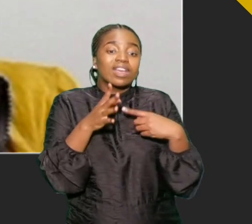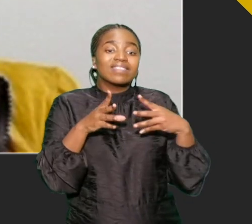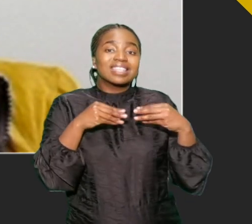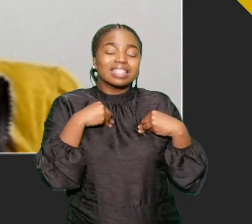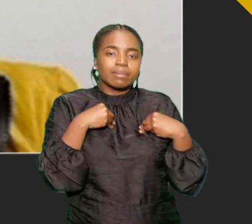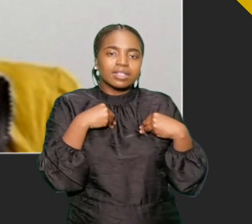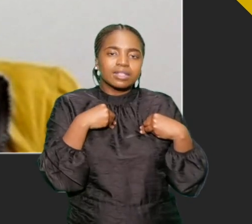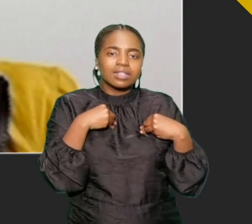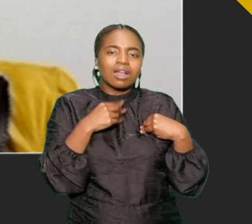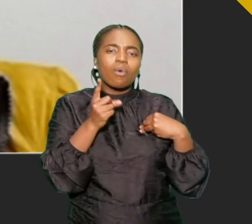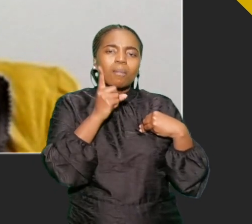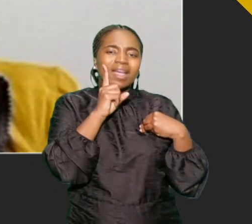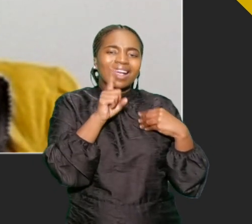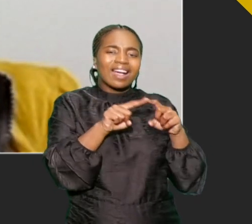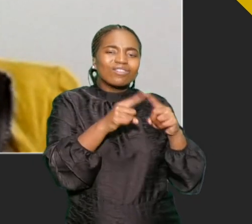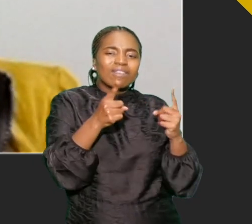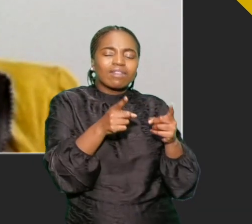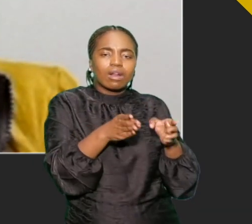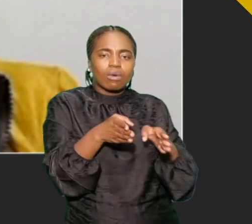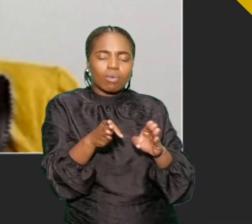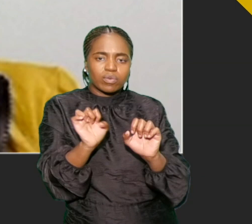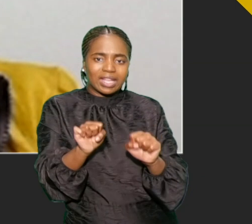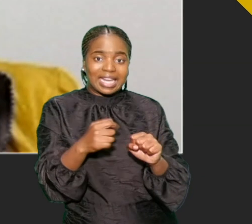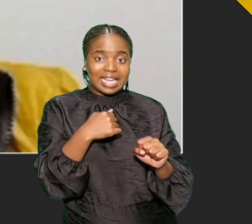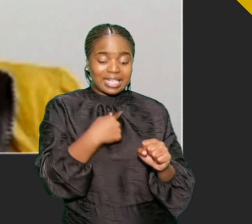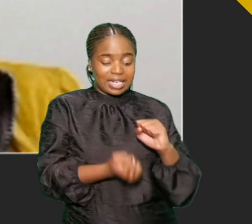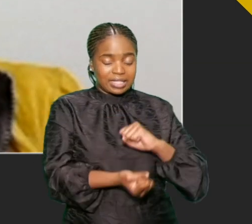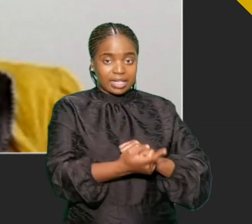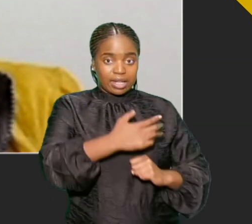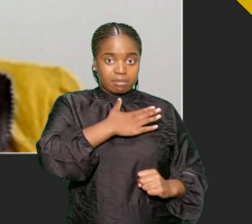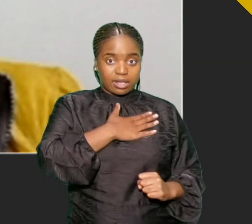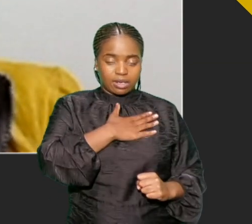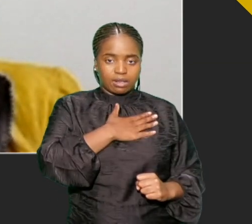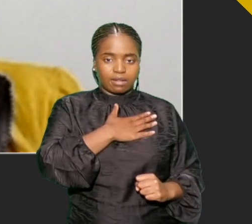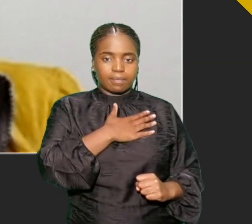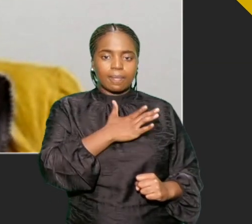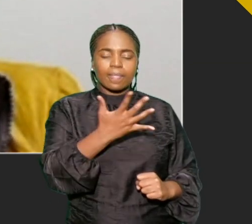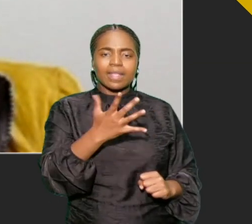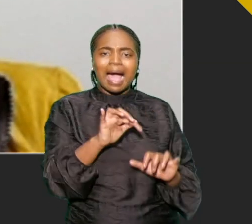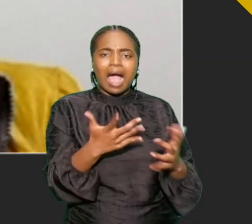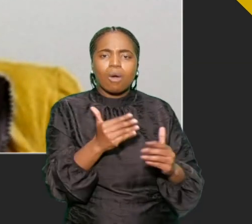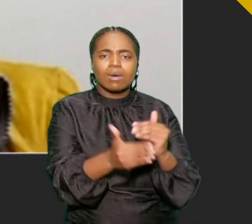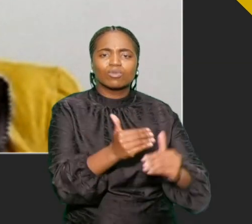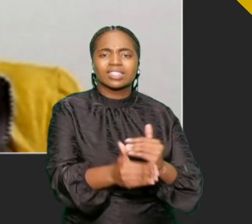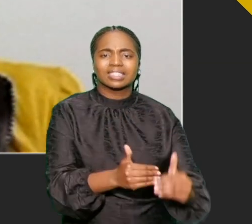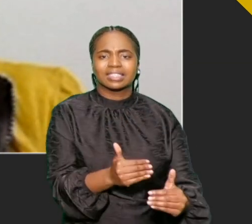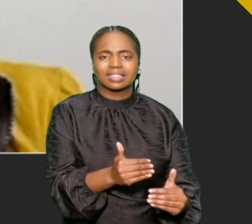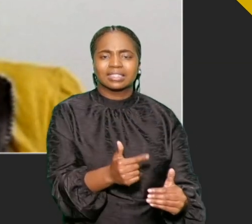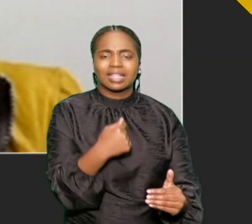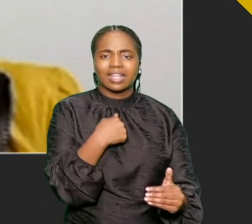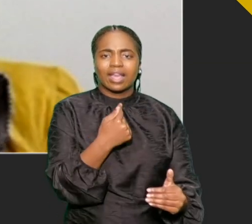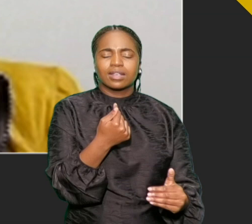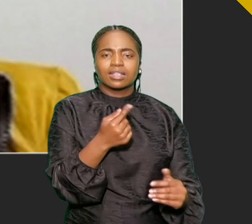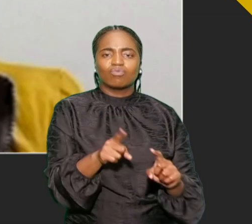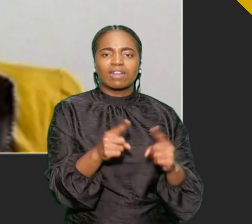look for different perspectives. Hore, okay, this has happened to me. And then, so how do I process it? Then you have a